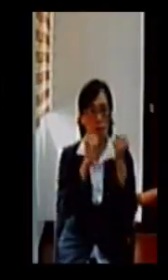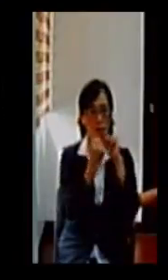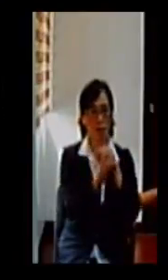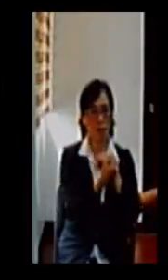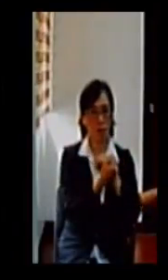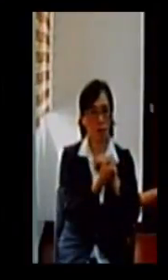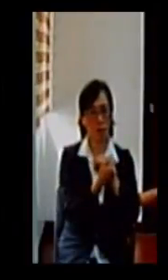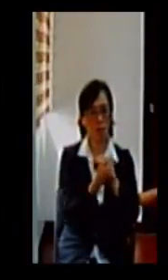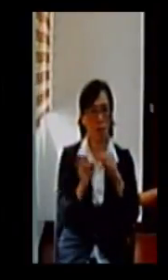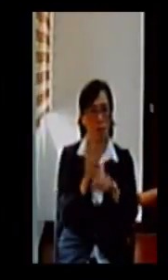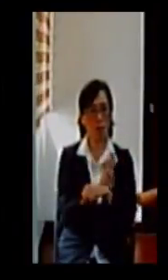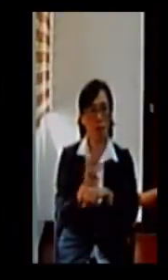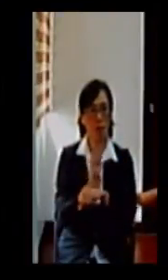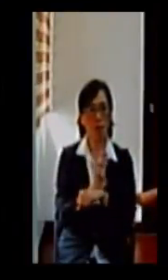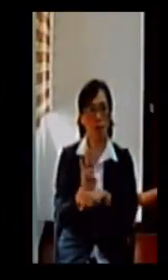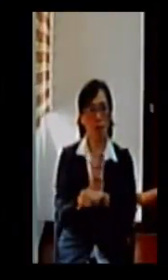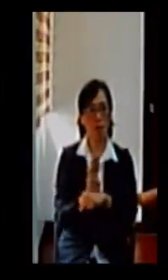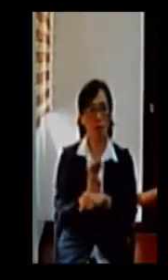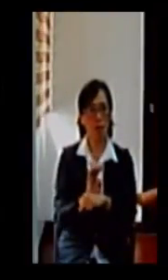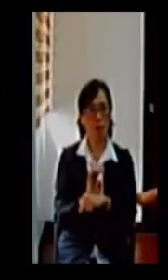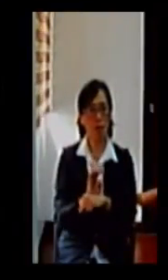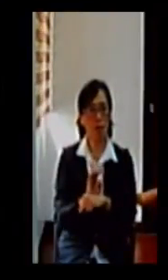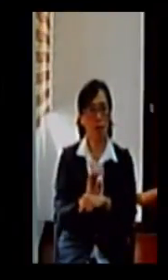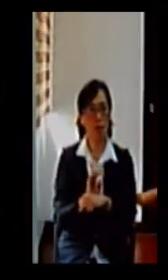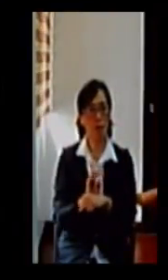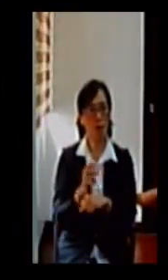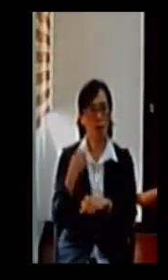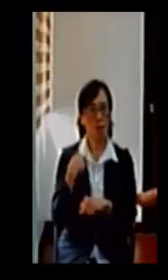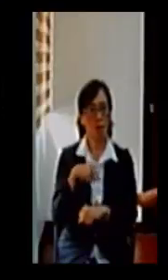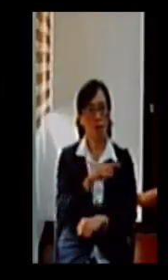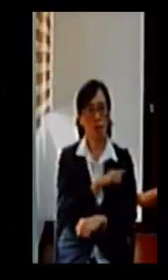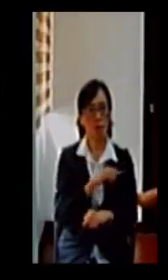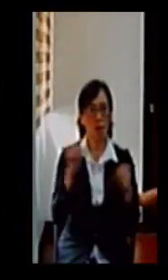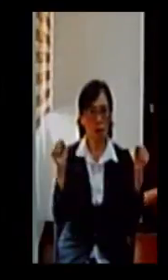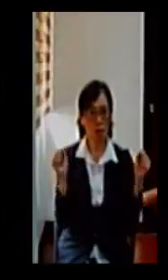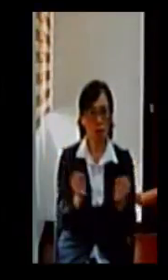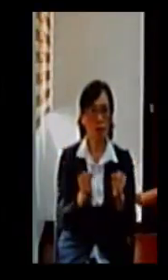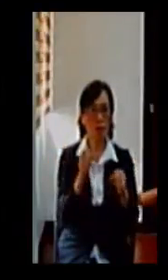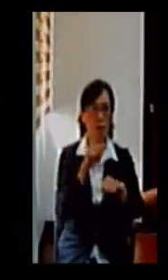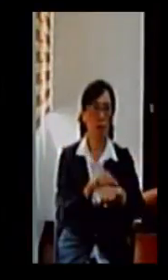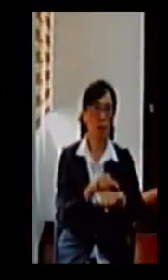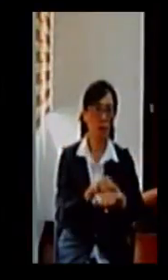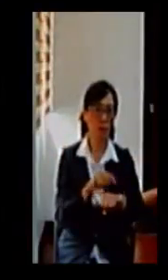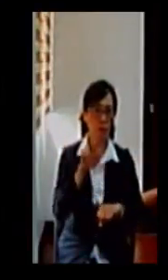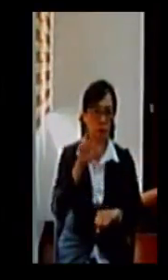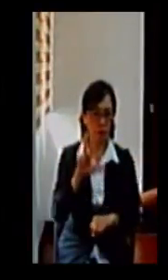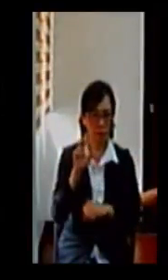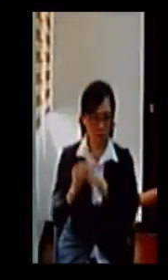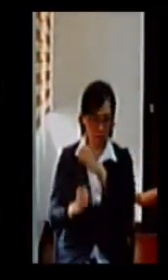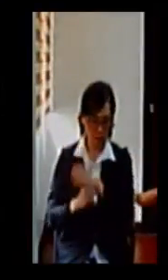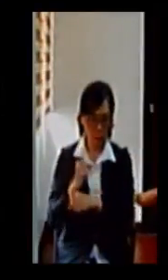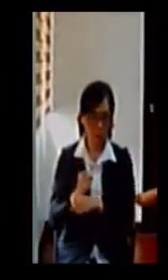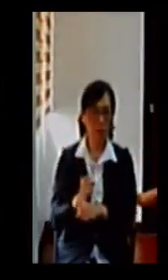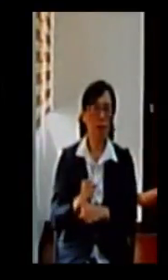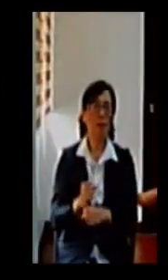the behavior of us, but it was short term. After 3 years, okay na, naka recover